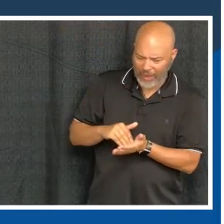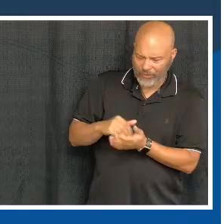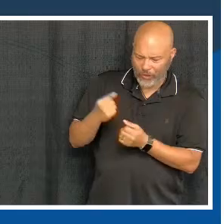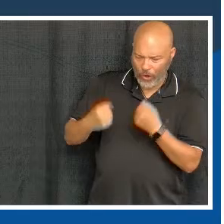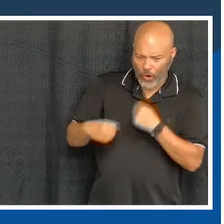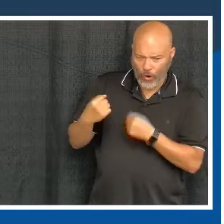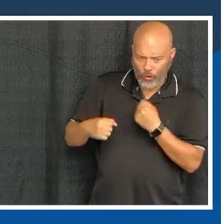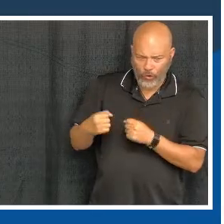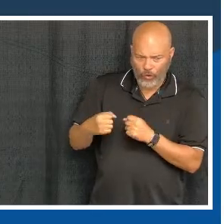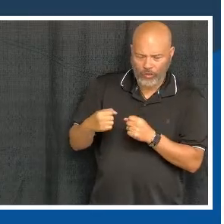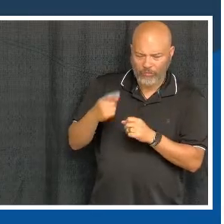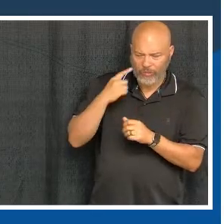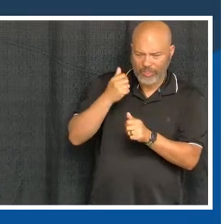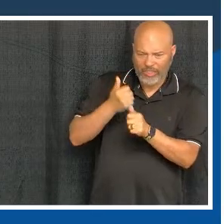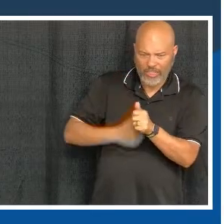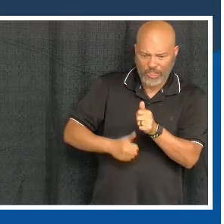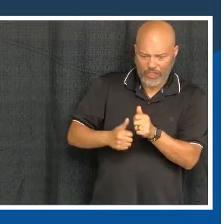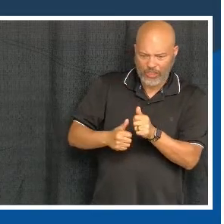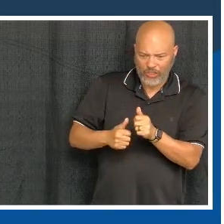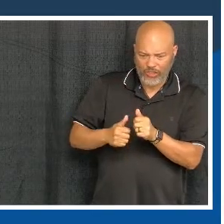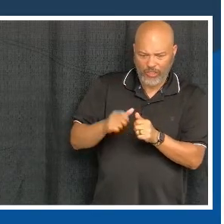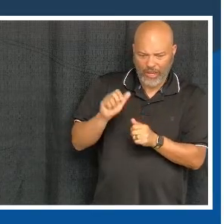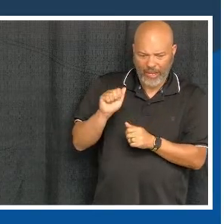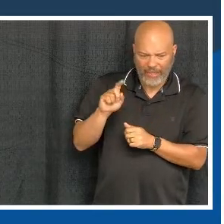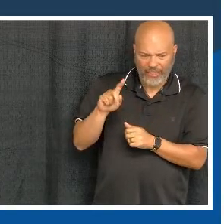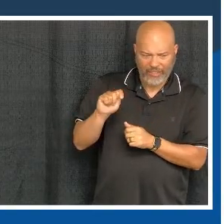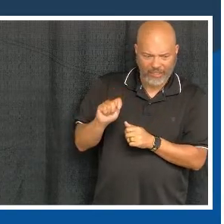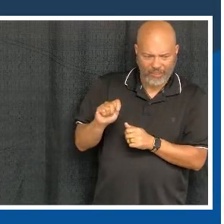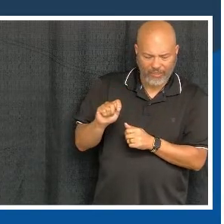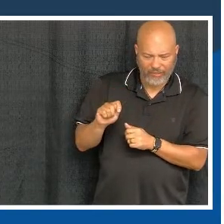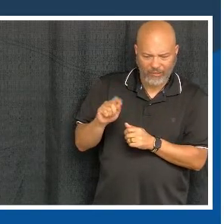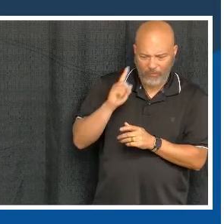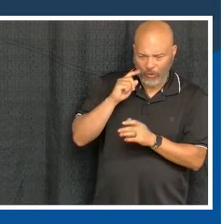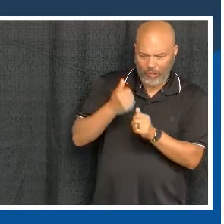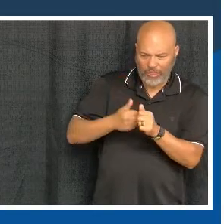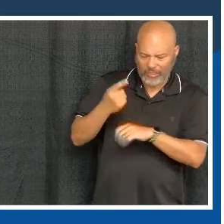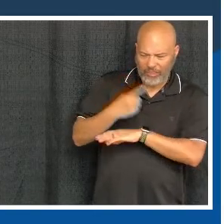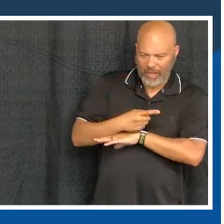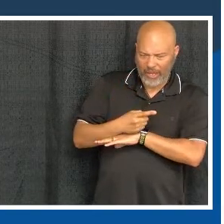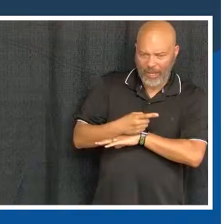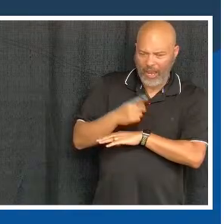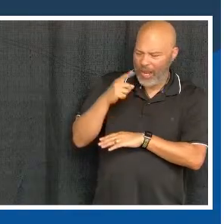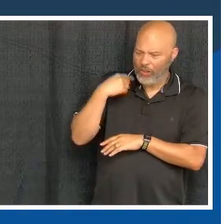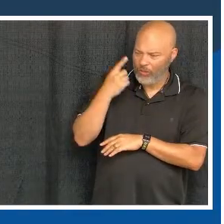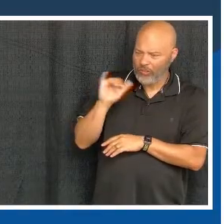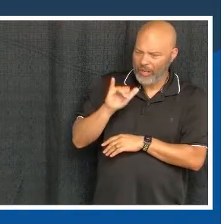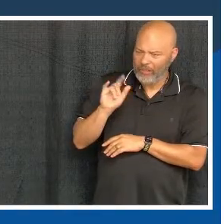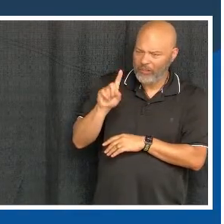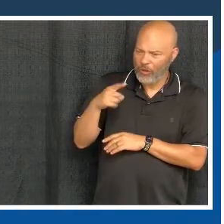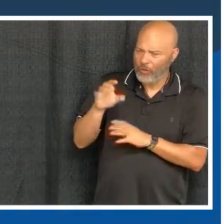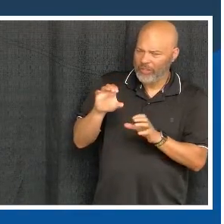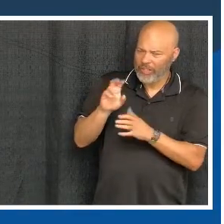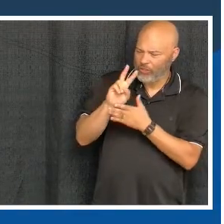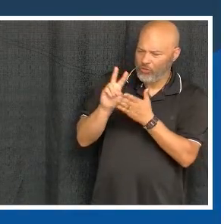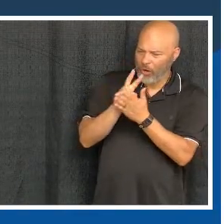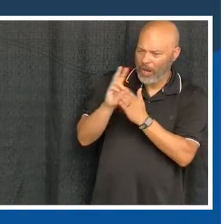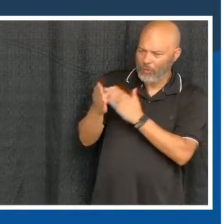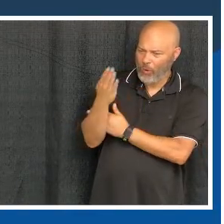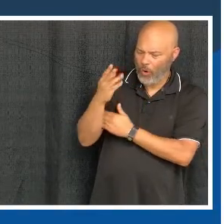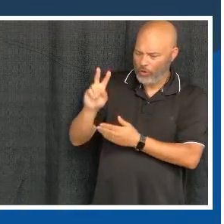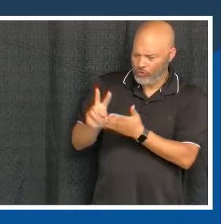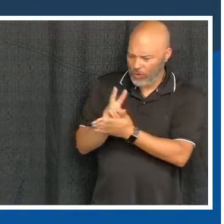vehicles per AADT vehicles per day, and it looks like they only did 2 hours in the morning, 2 hours at